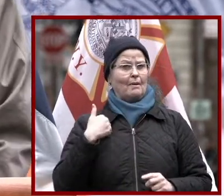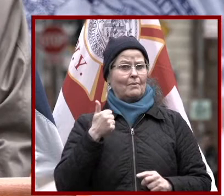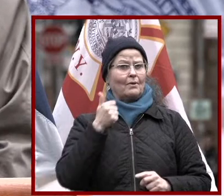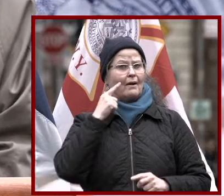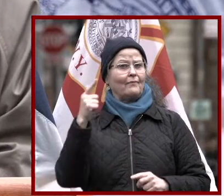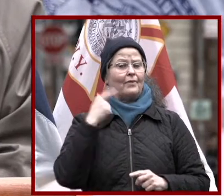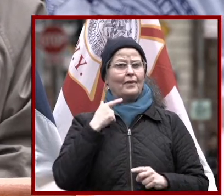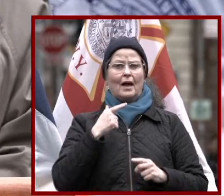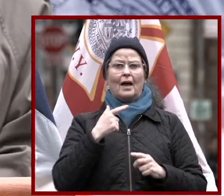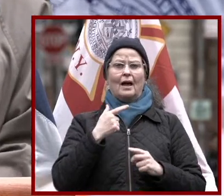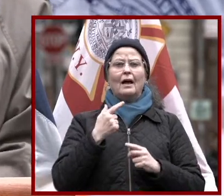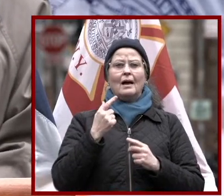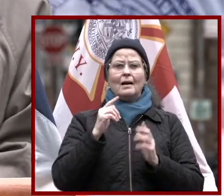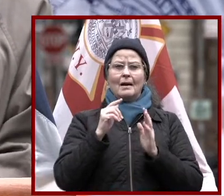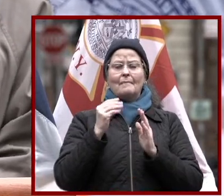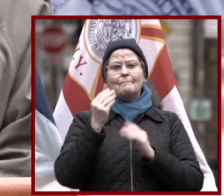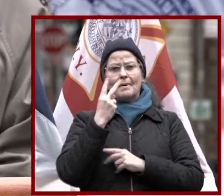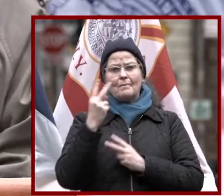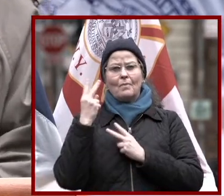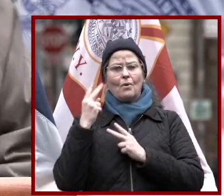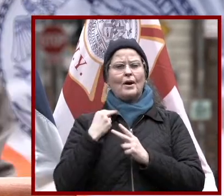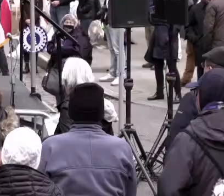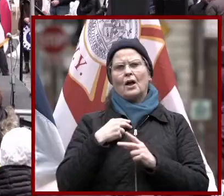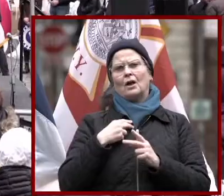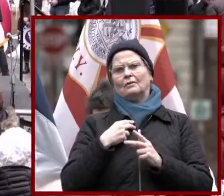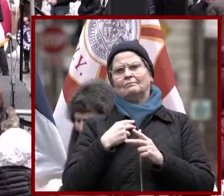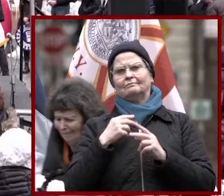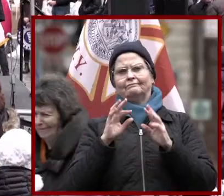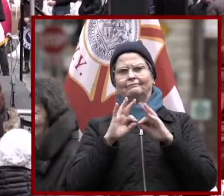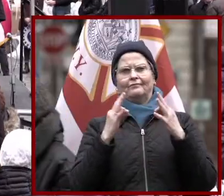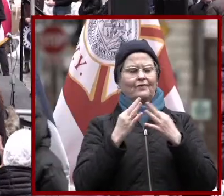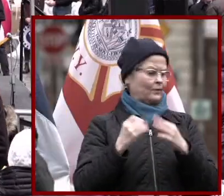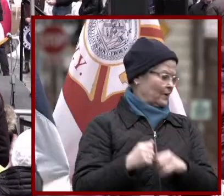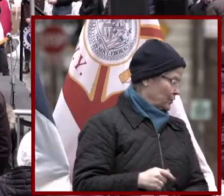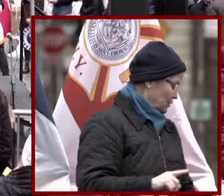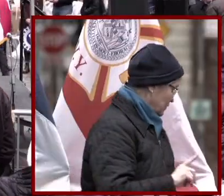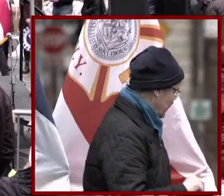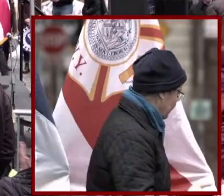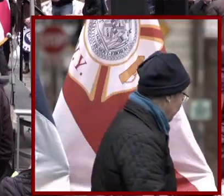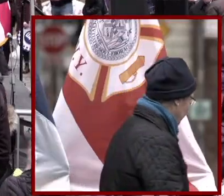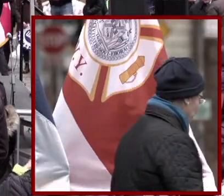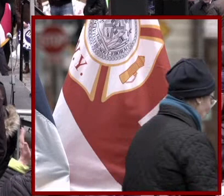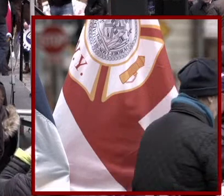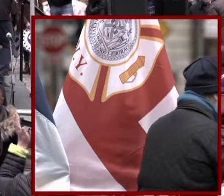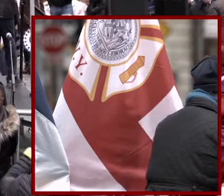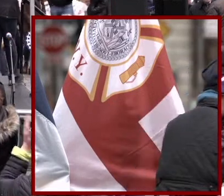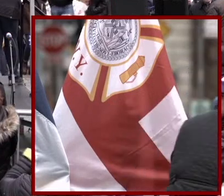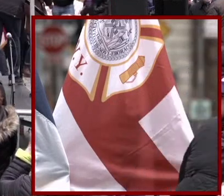Coalition. So please welcome Suzanne Pratt Bass.